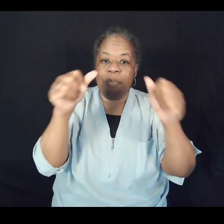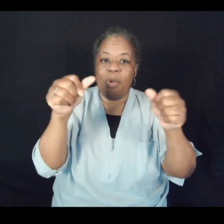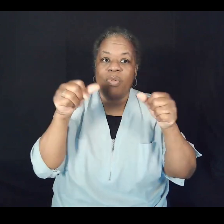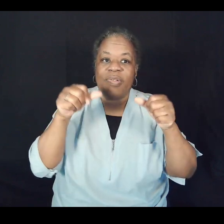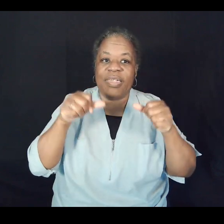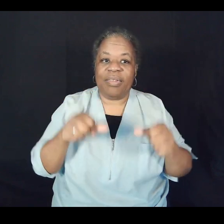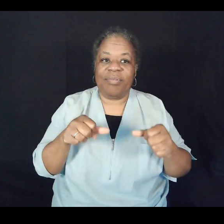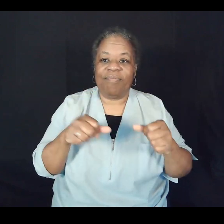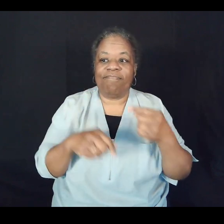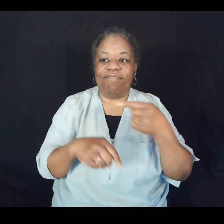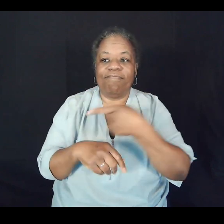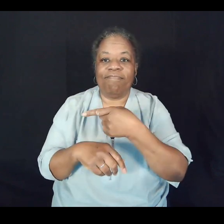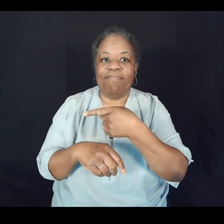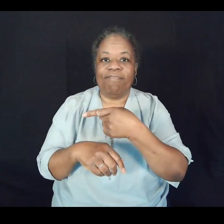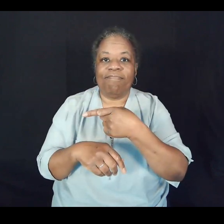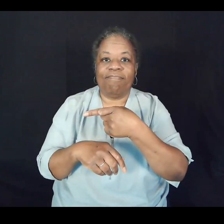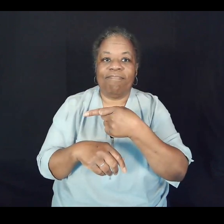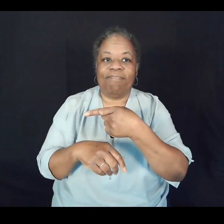grace.org/JRL.